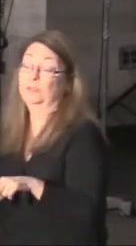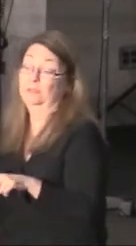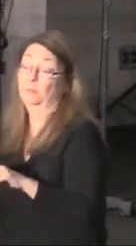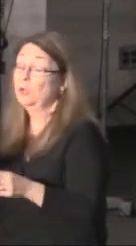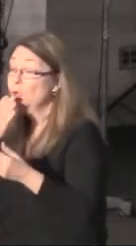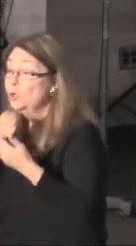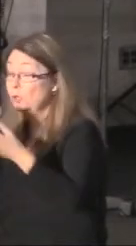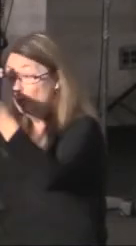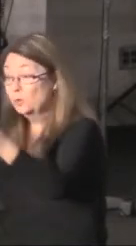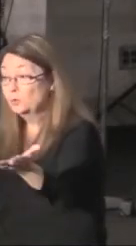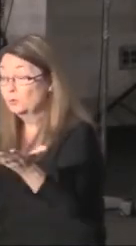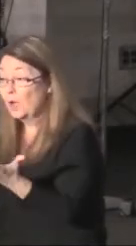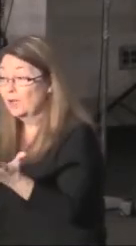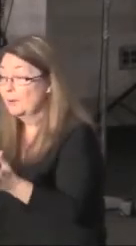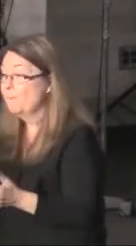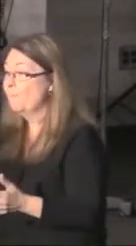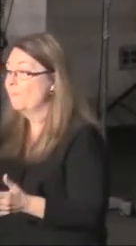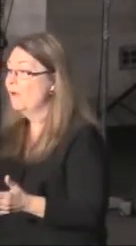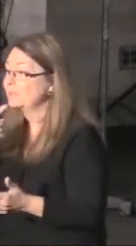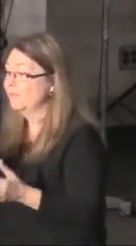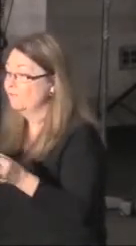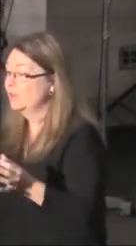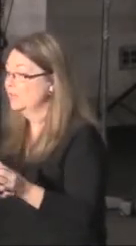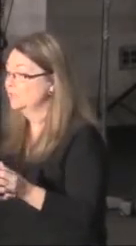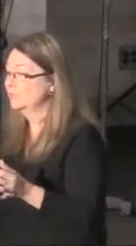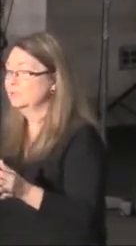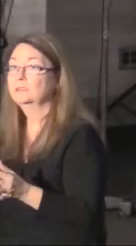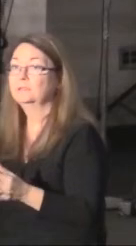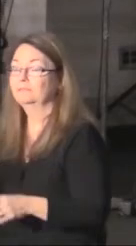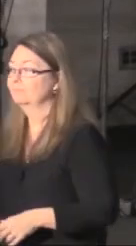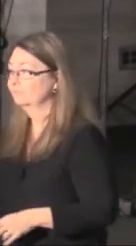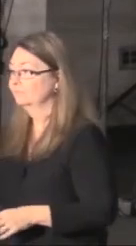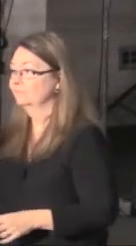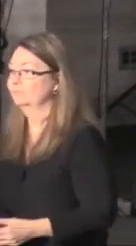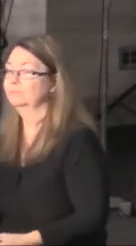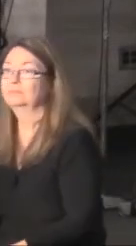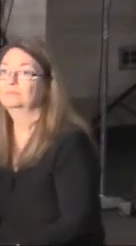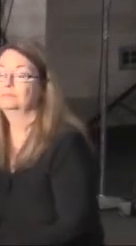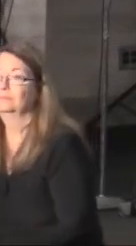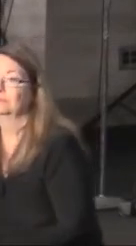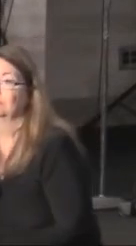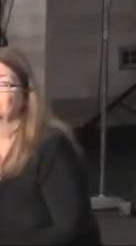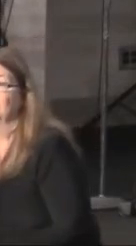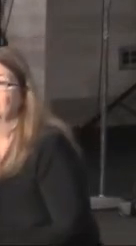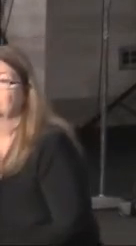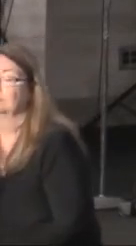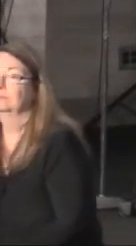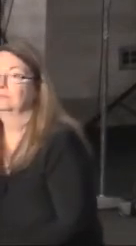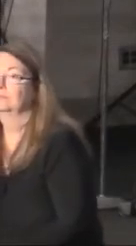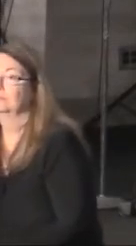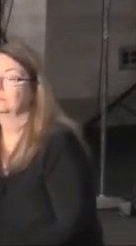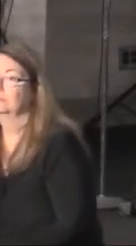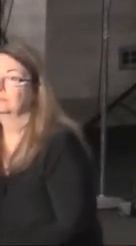there's good news. Look what Paul says in verse 18. What an incredible perspective to have on a circumstance, not only